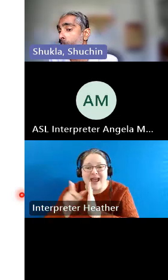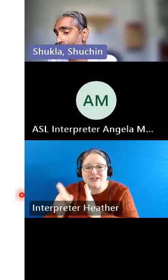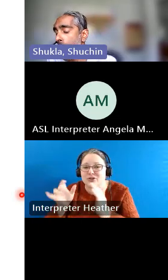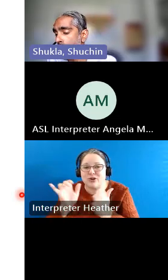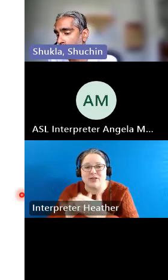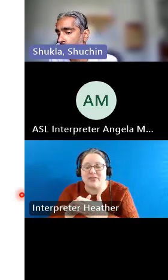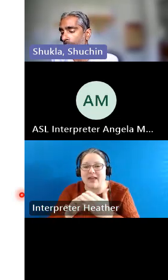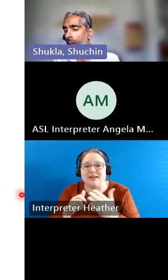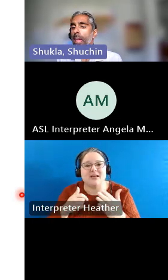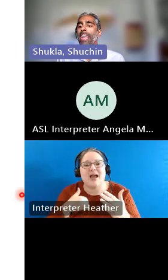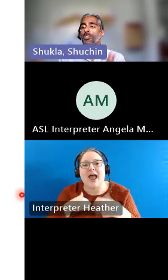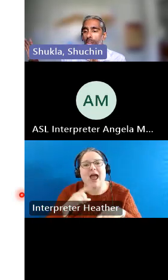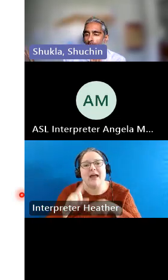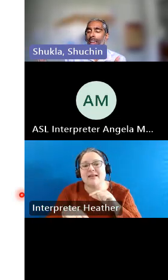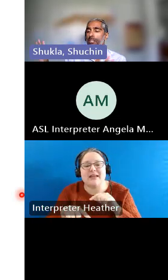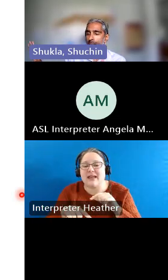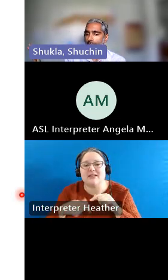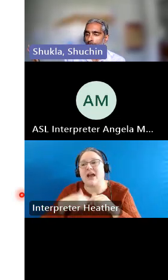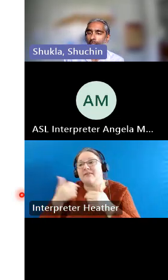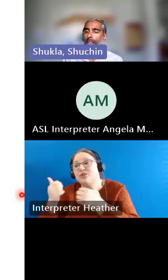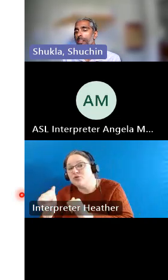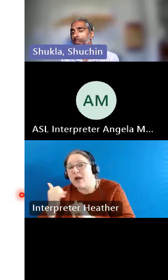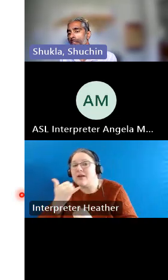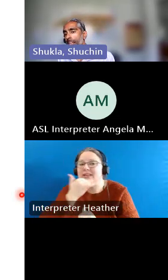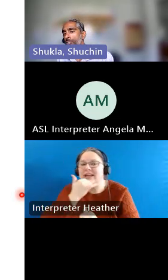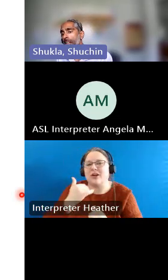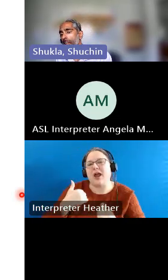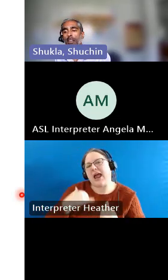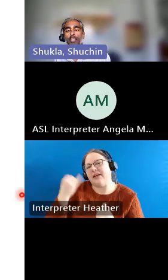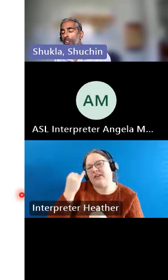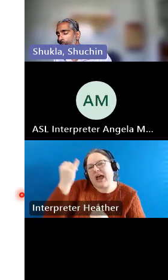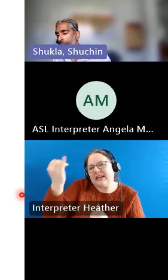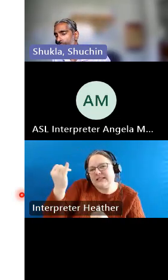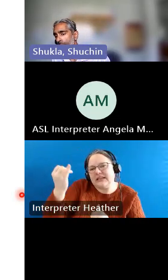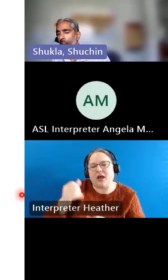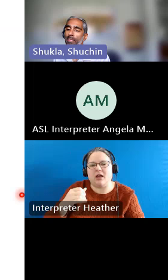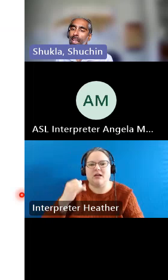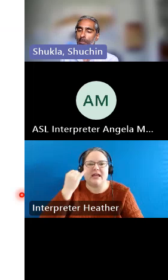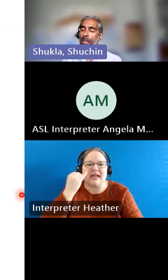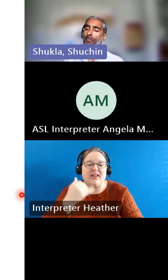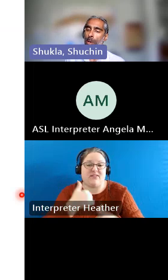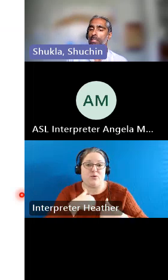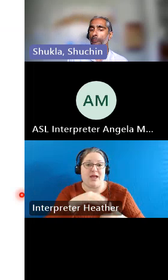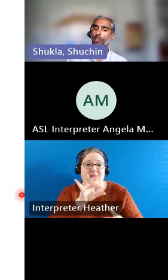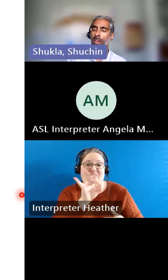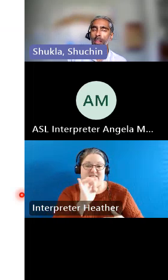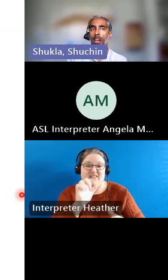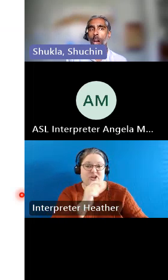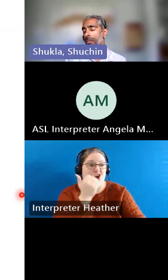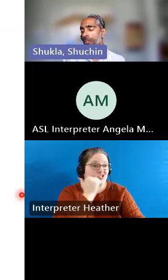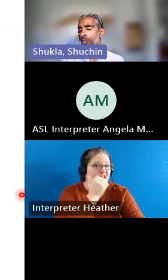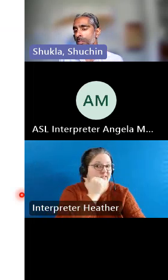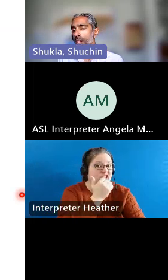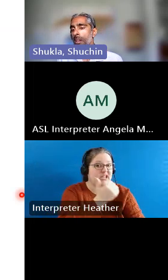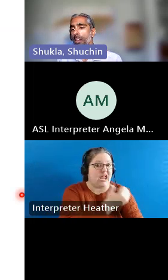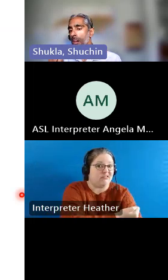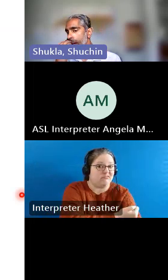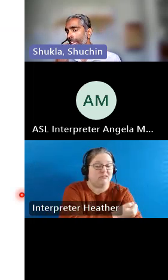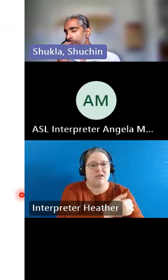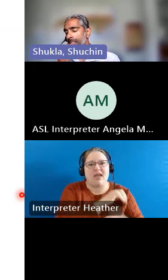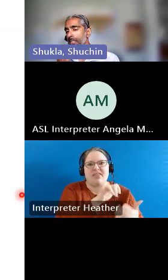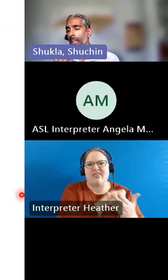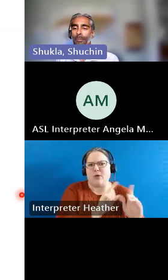anything besides, in a way, trial and error. In general, I have a sense, right? Like if someone's injecting a certain amount of fentanyl every day, that's going to be a person different than a person